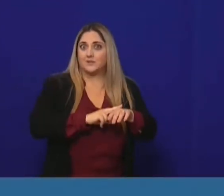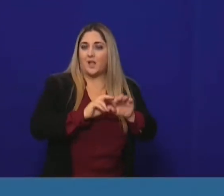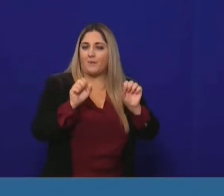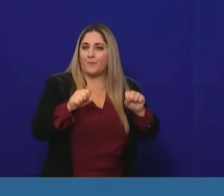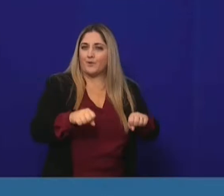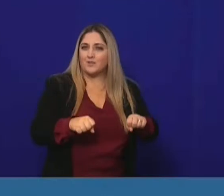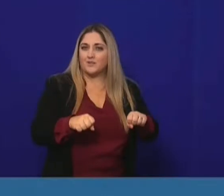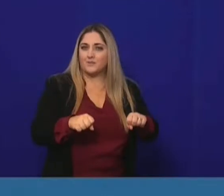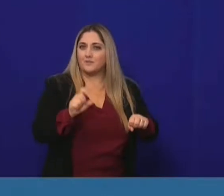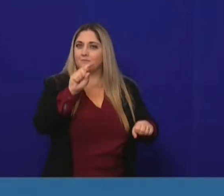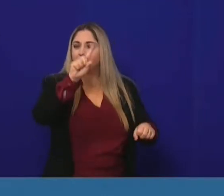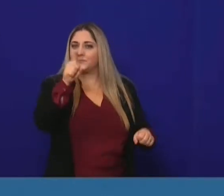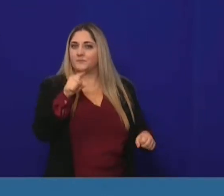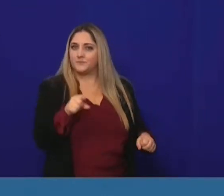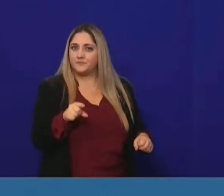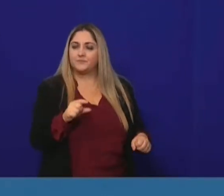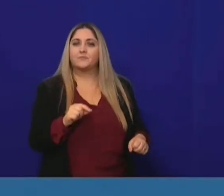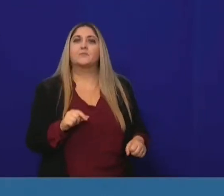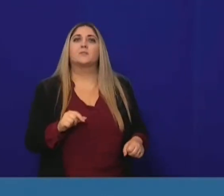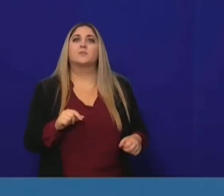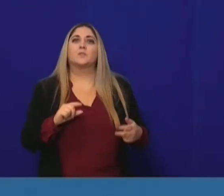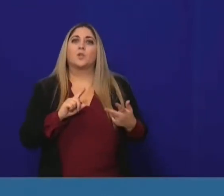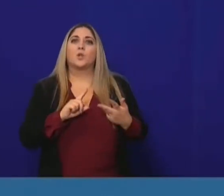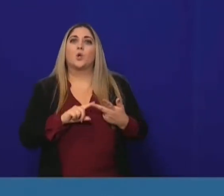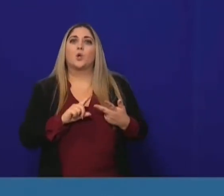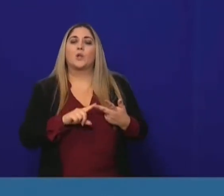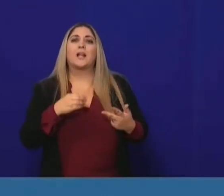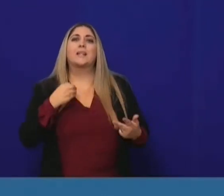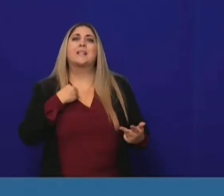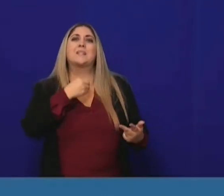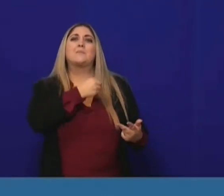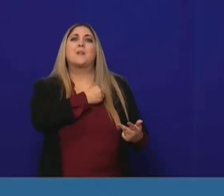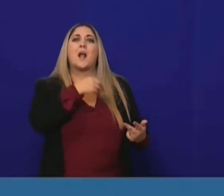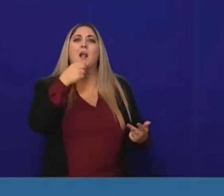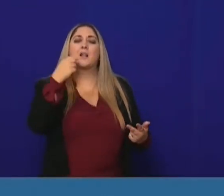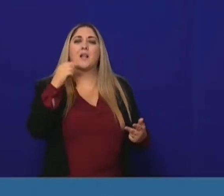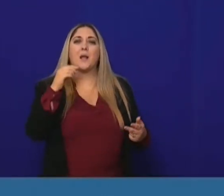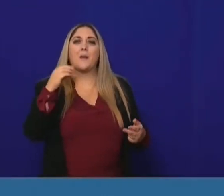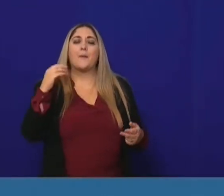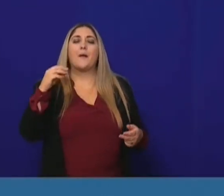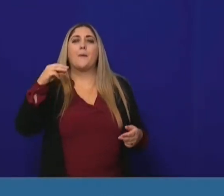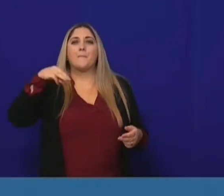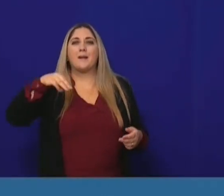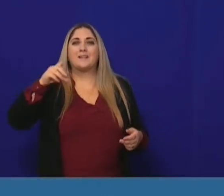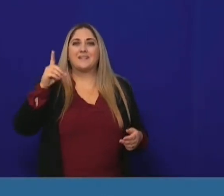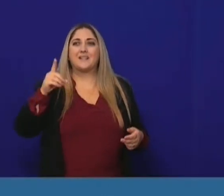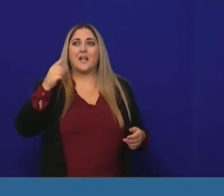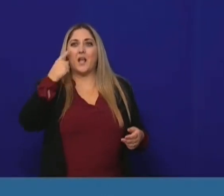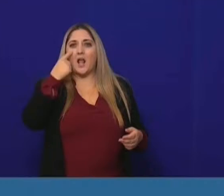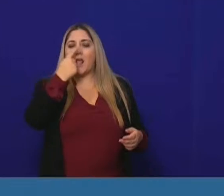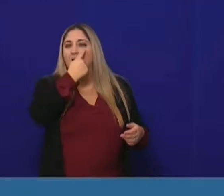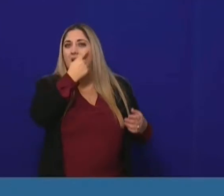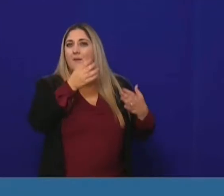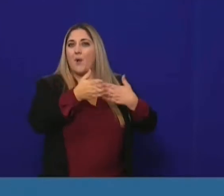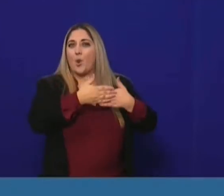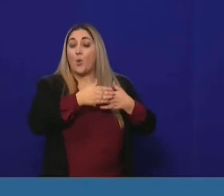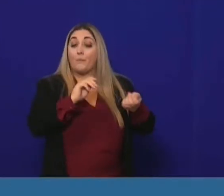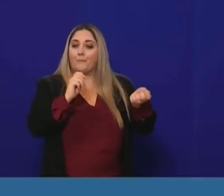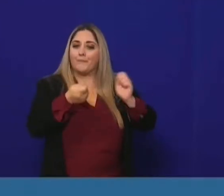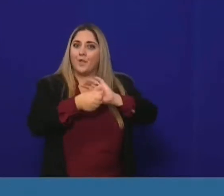li jingħalqet il-ward tal-Ophthalmic fi Meta Jdejsa biex tkun bħala riserva għal pazjenti tal-COVID u l-ħar mistoqsija xtaqtek